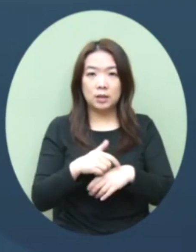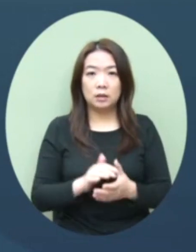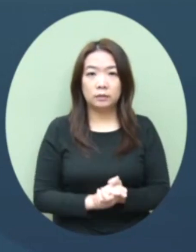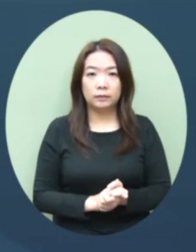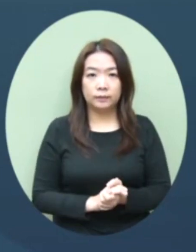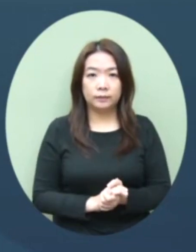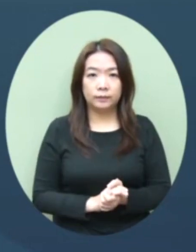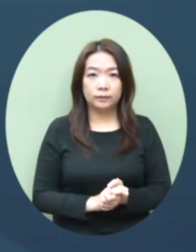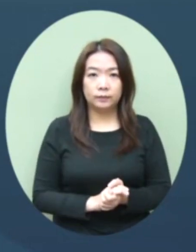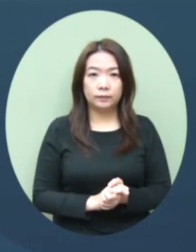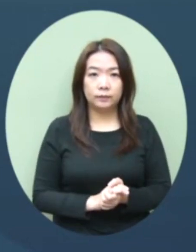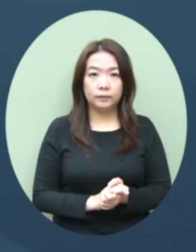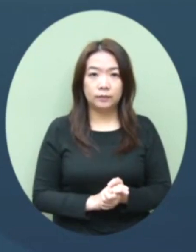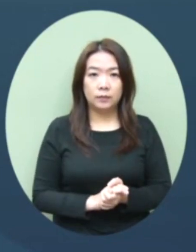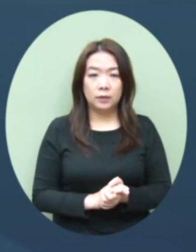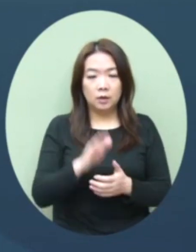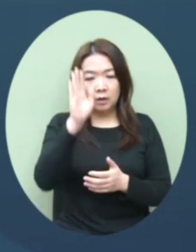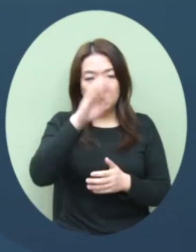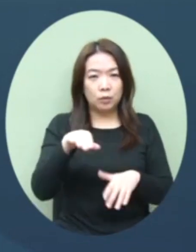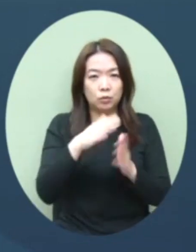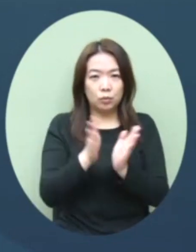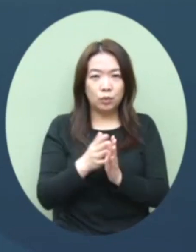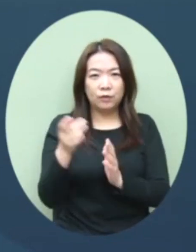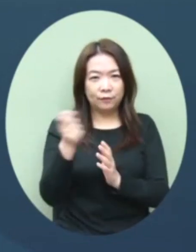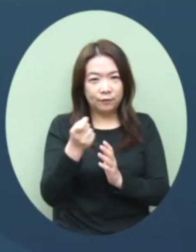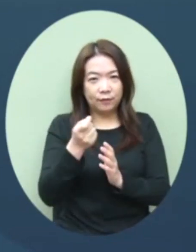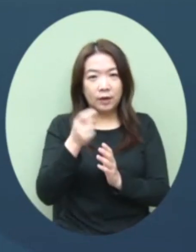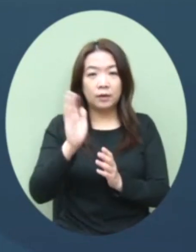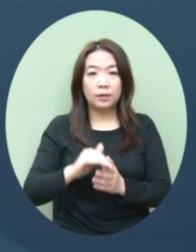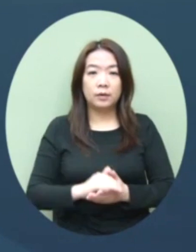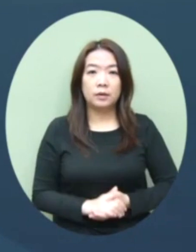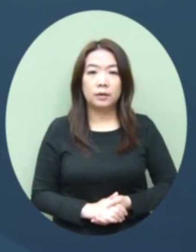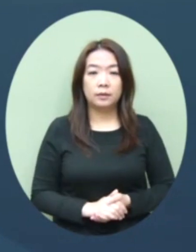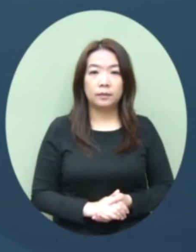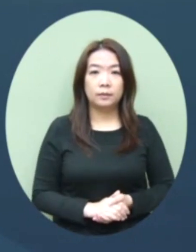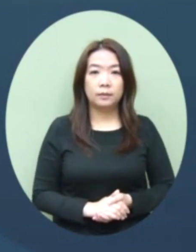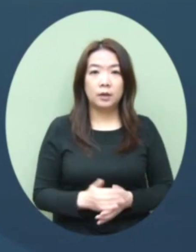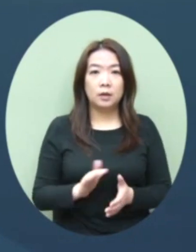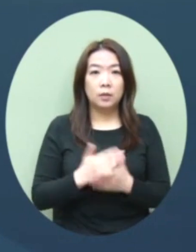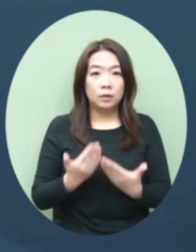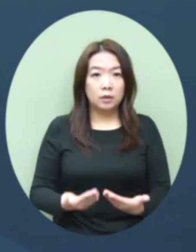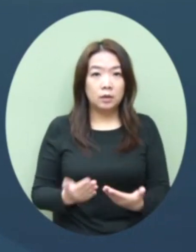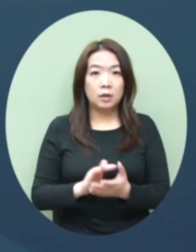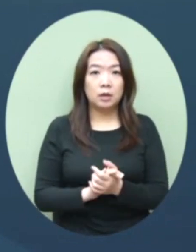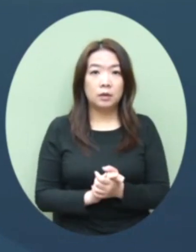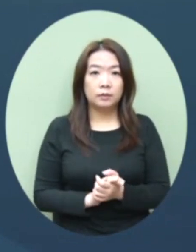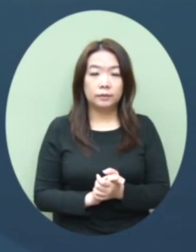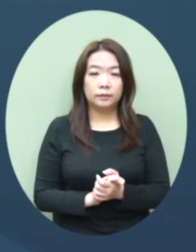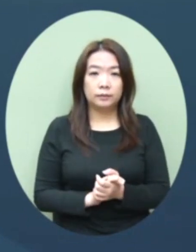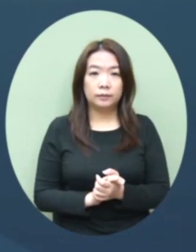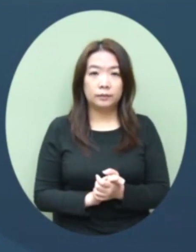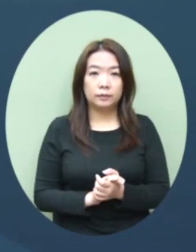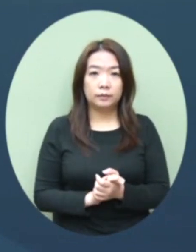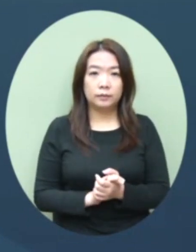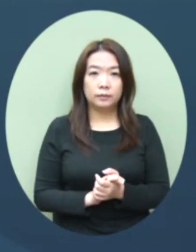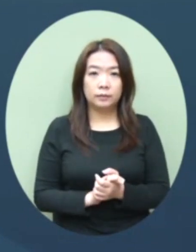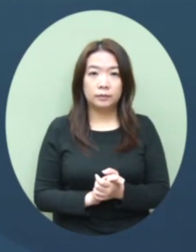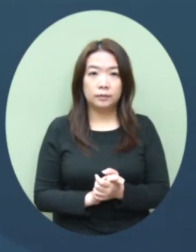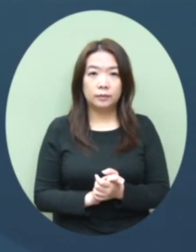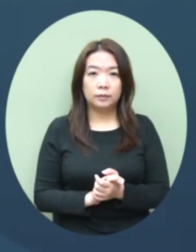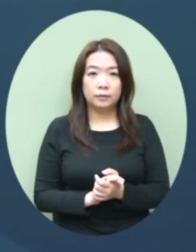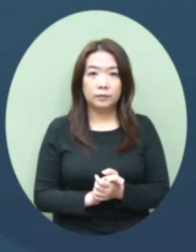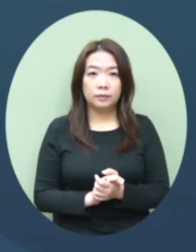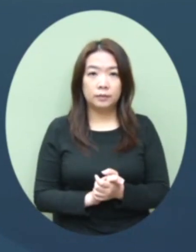as quickly as possible because at the moment we are already facing backlogs both in